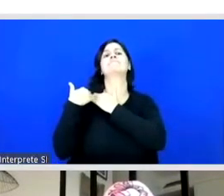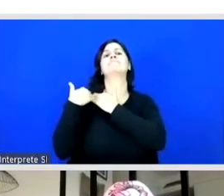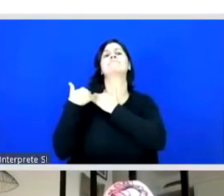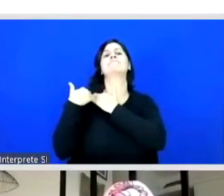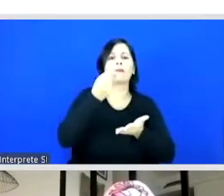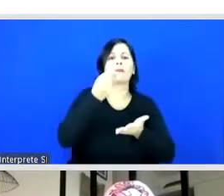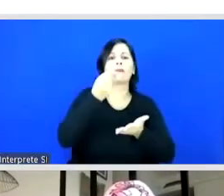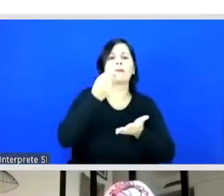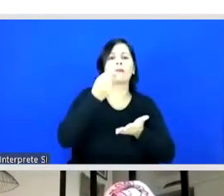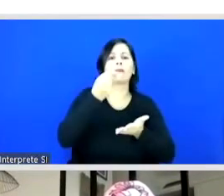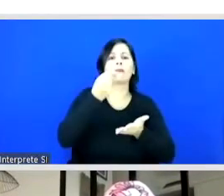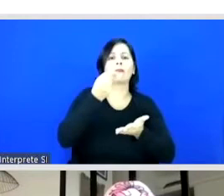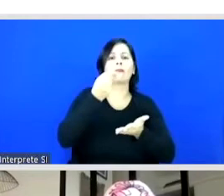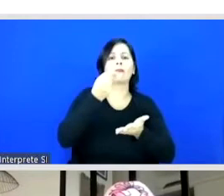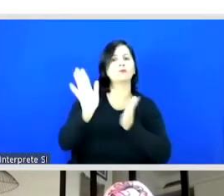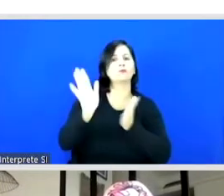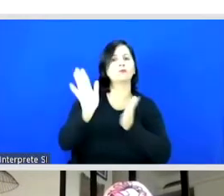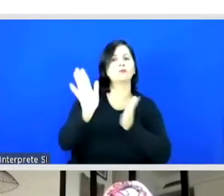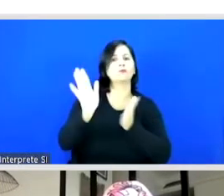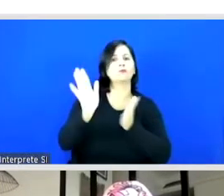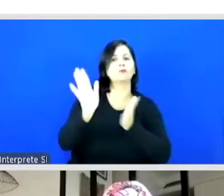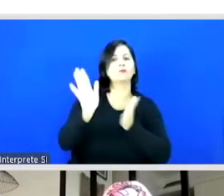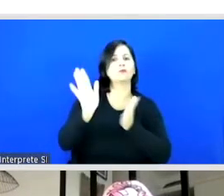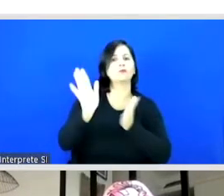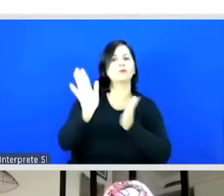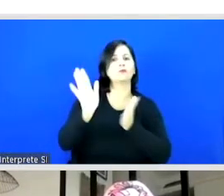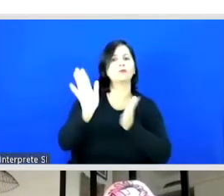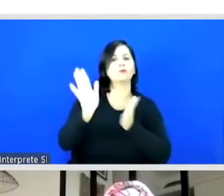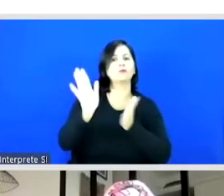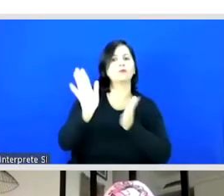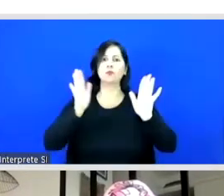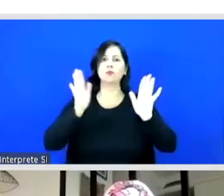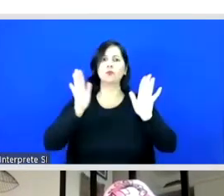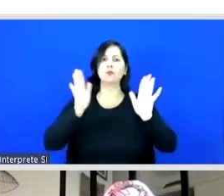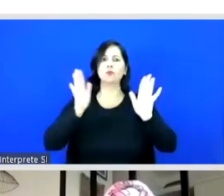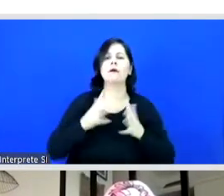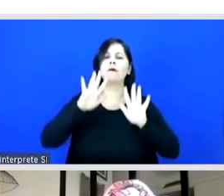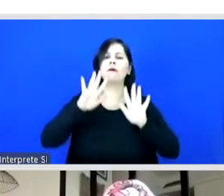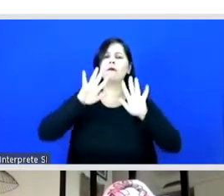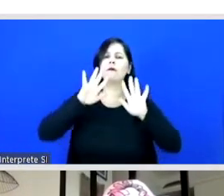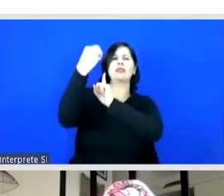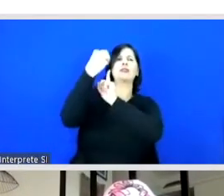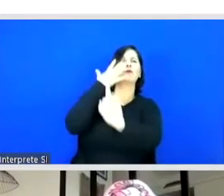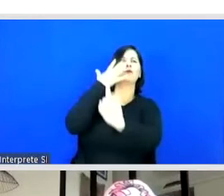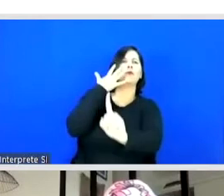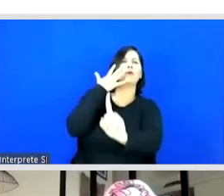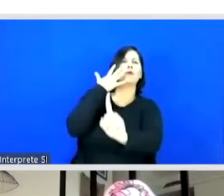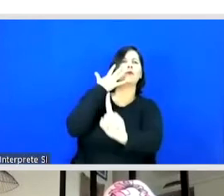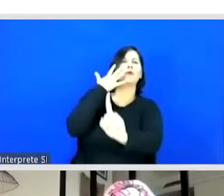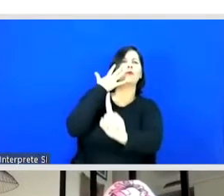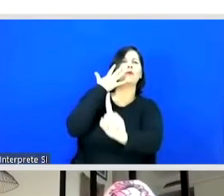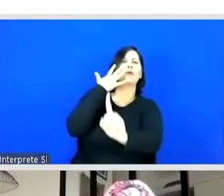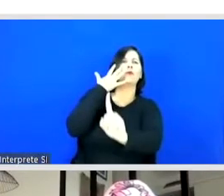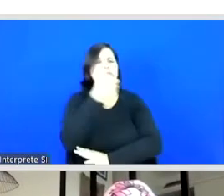inform their decisions based on the kind of benefits not only for their own personal gain,